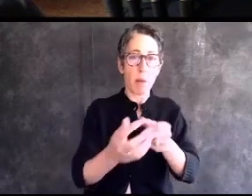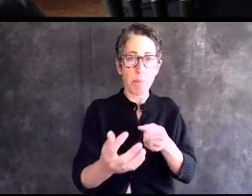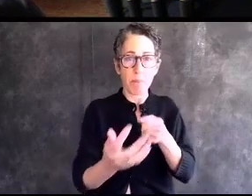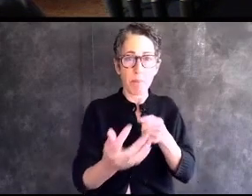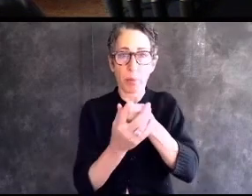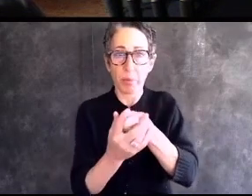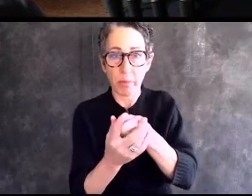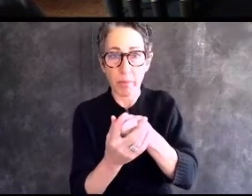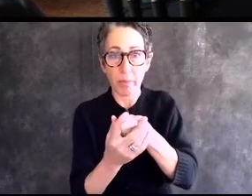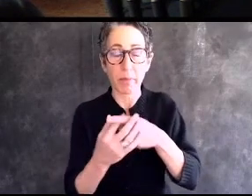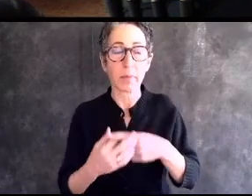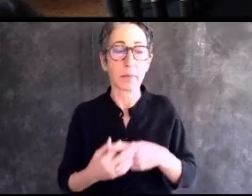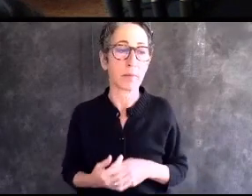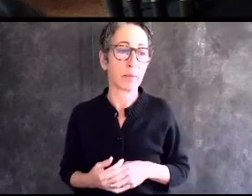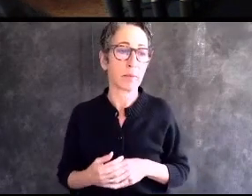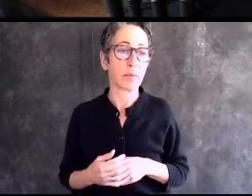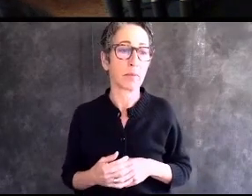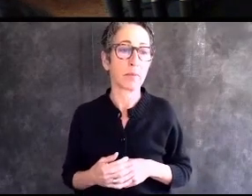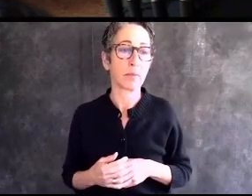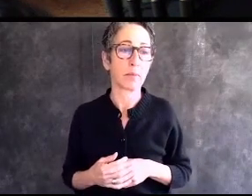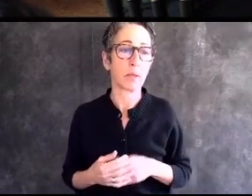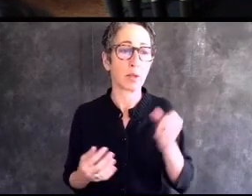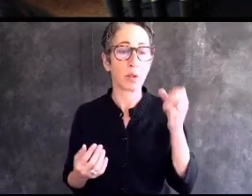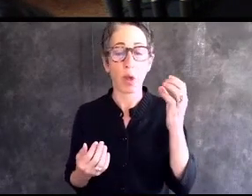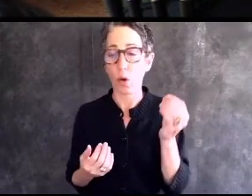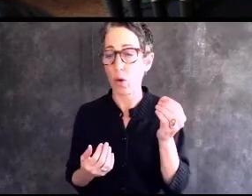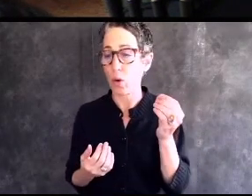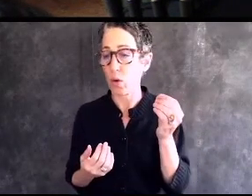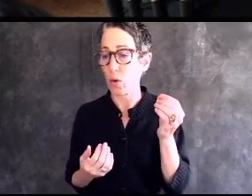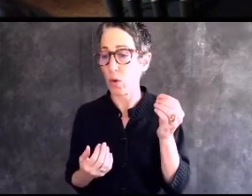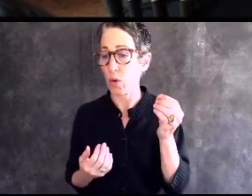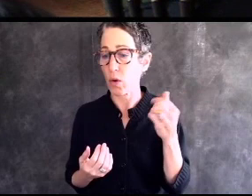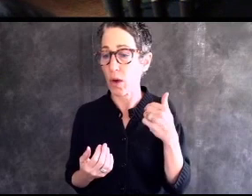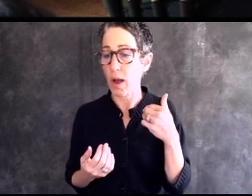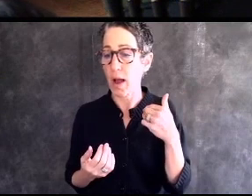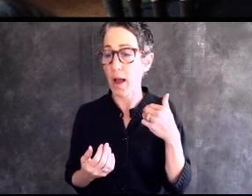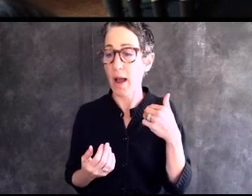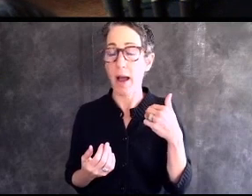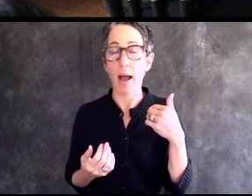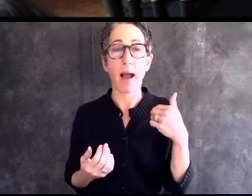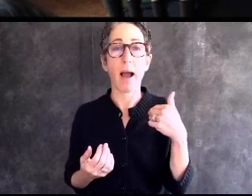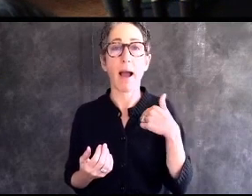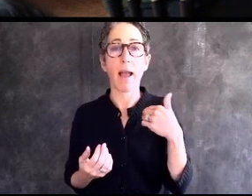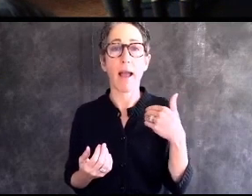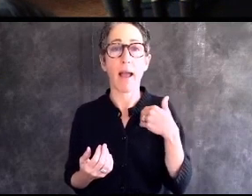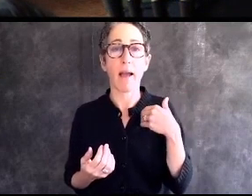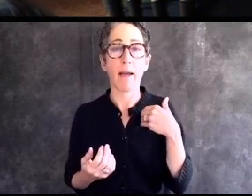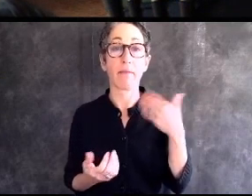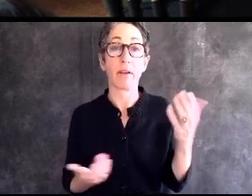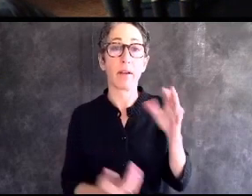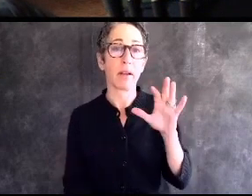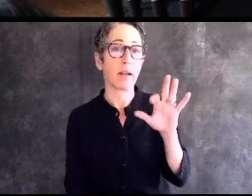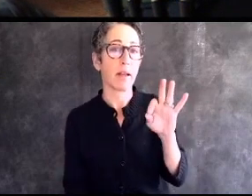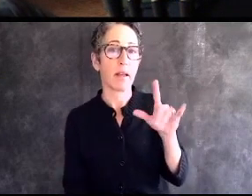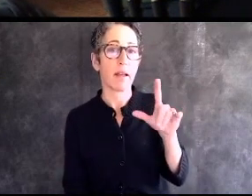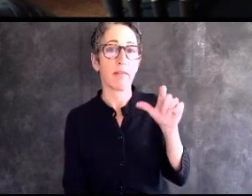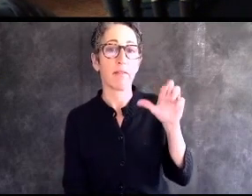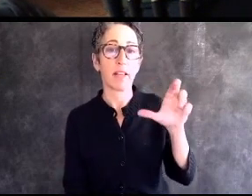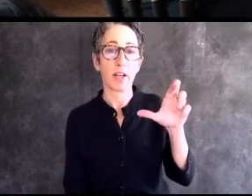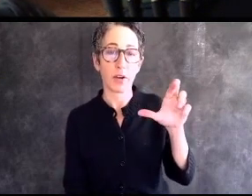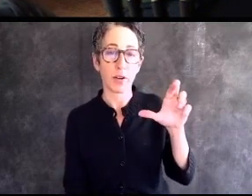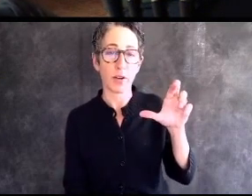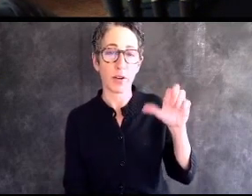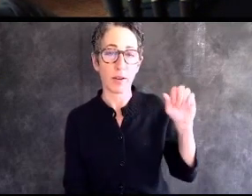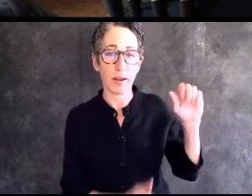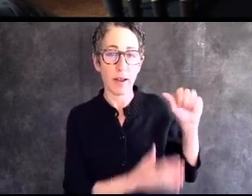conversation. And so I have this Flickr account where you can find me in Creative Commons Zero, free of